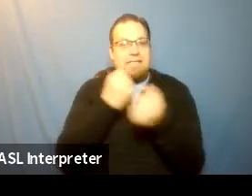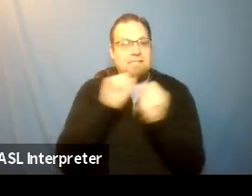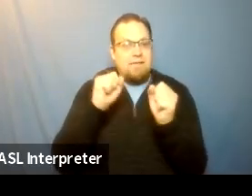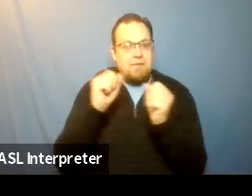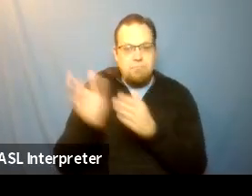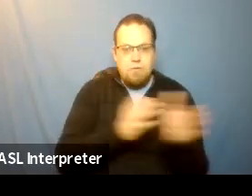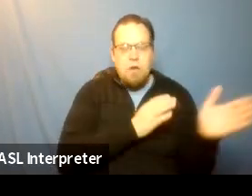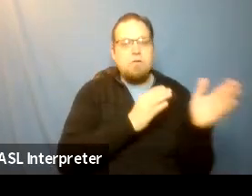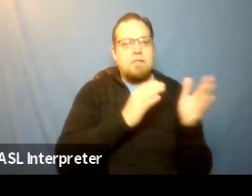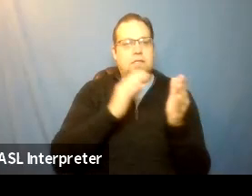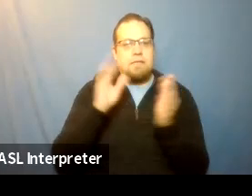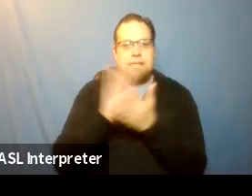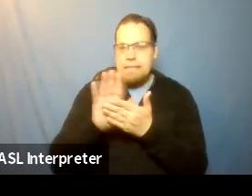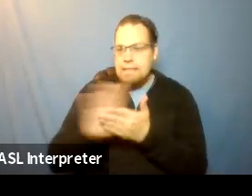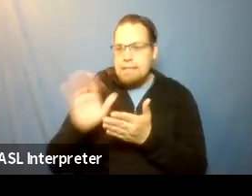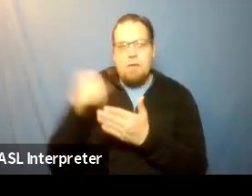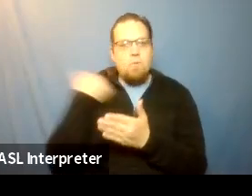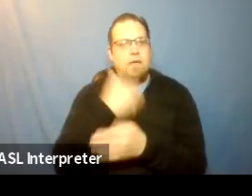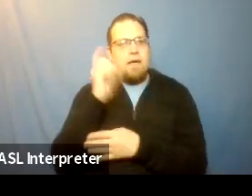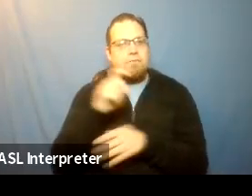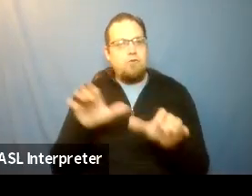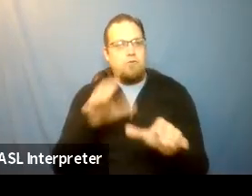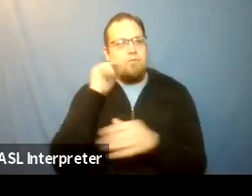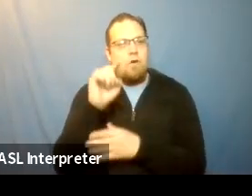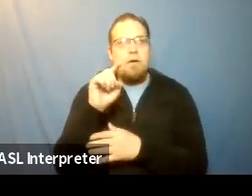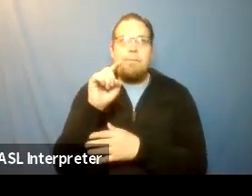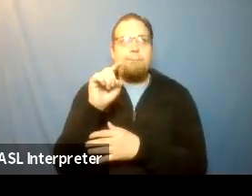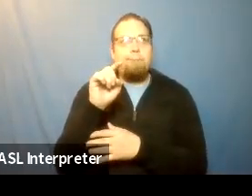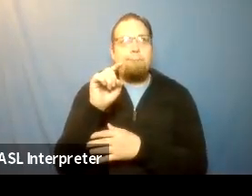and the cleaning protocols that we need to do in order to